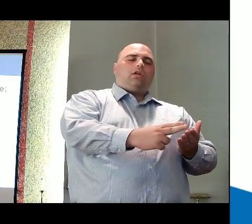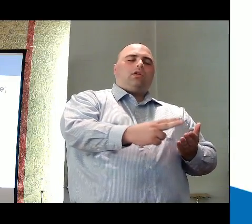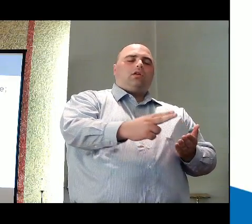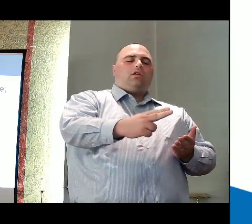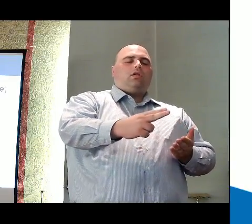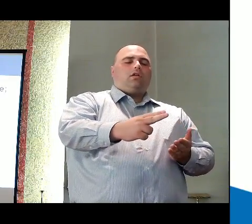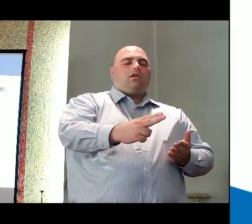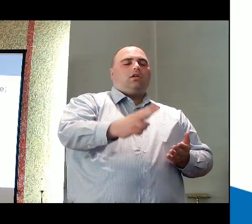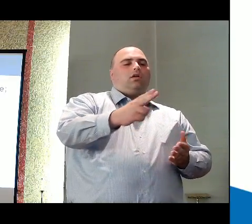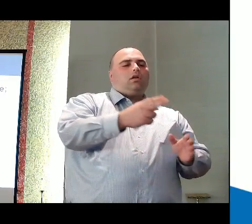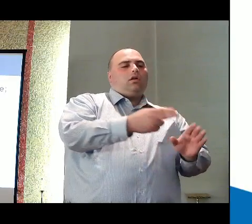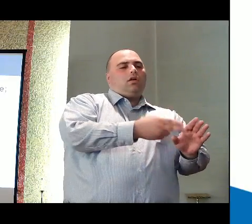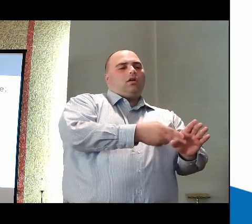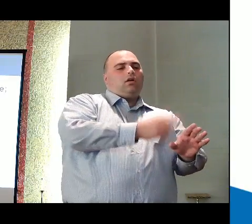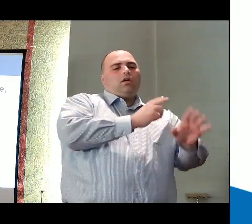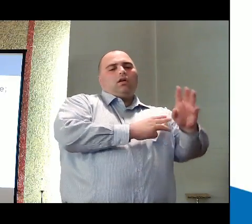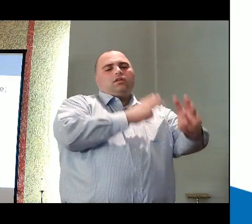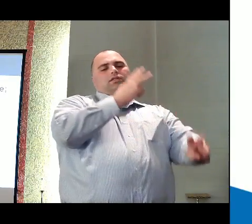holy,